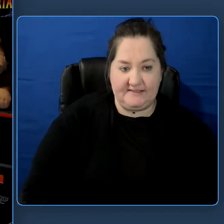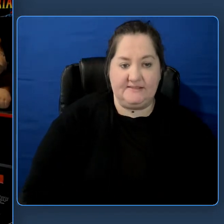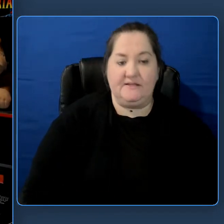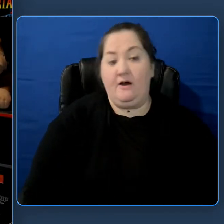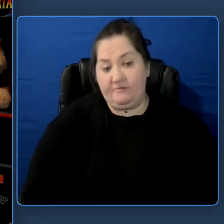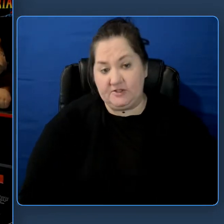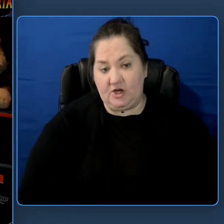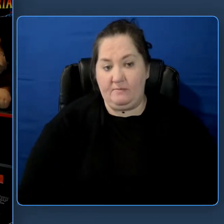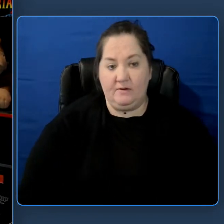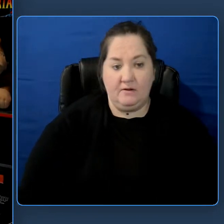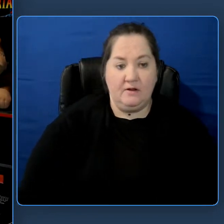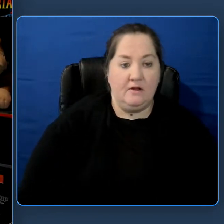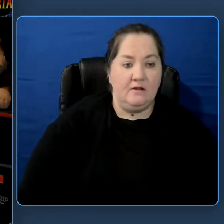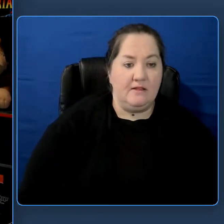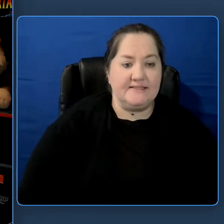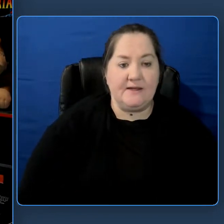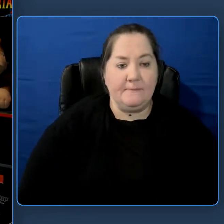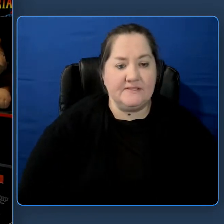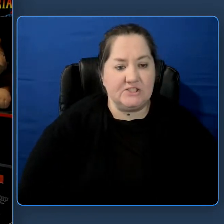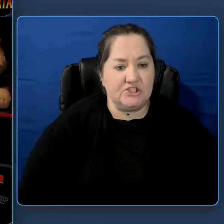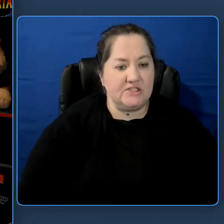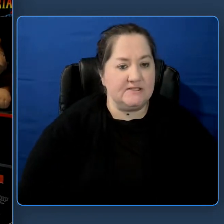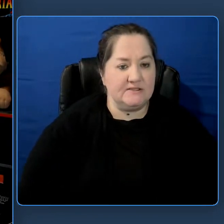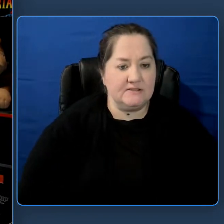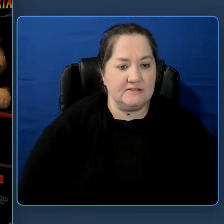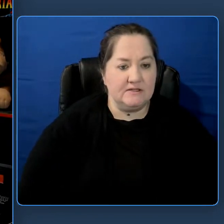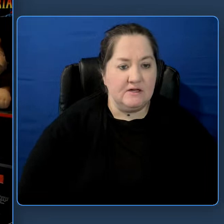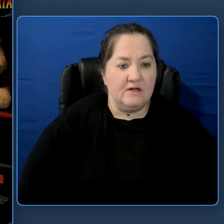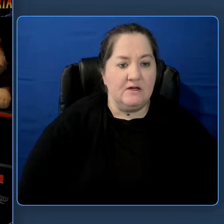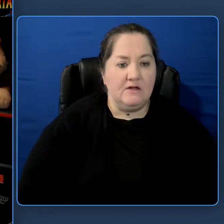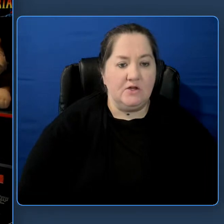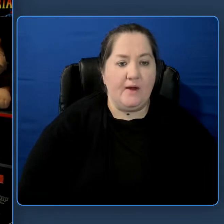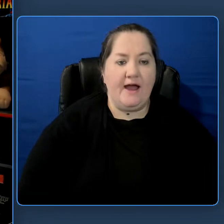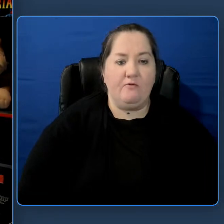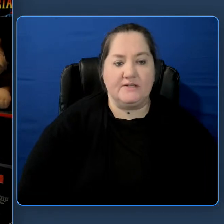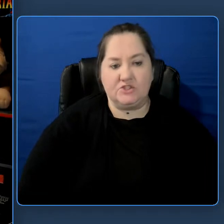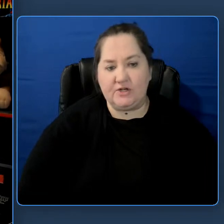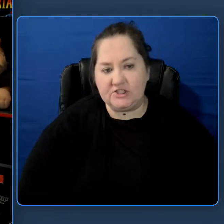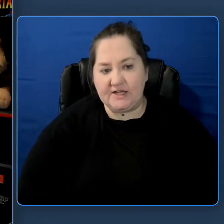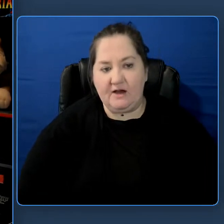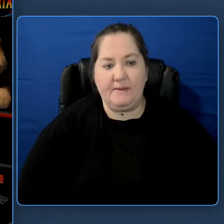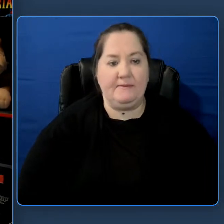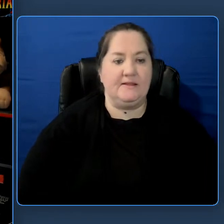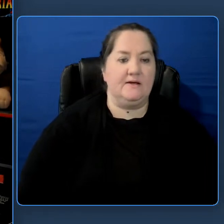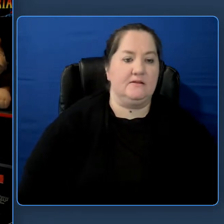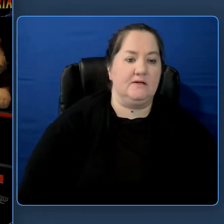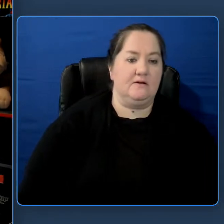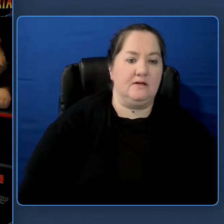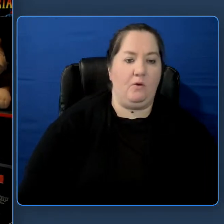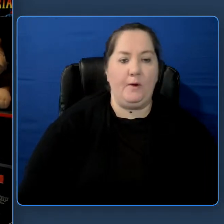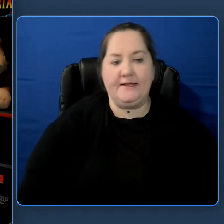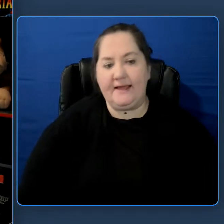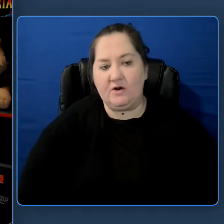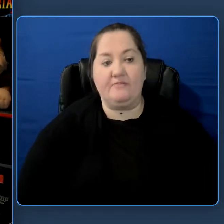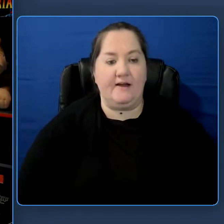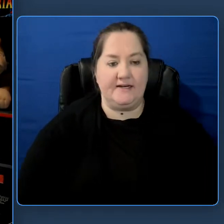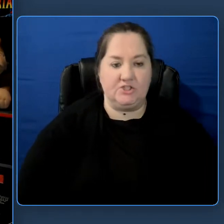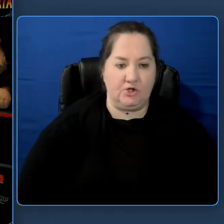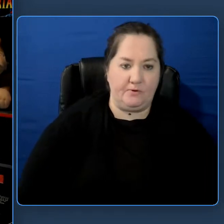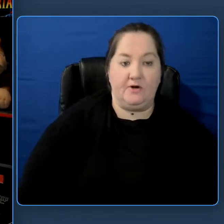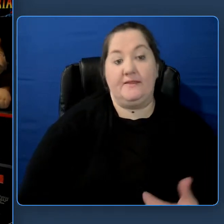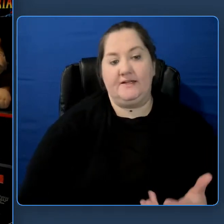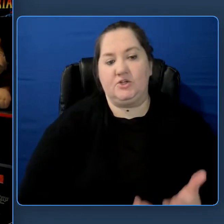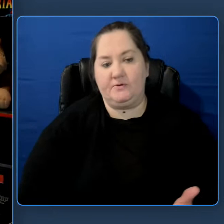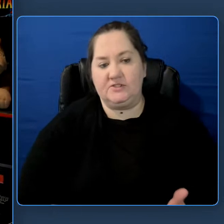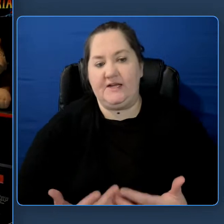all the phases of the job. Like some positions you have where it's stretched out. Maybe they'll a week later I find